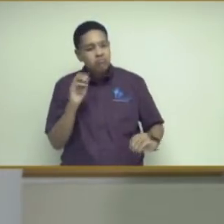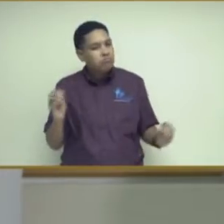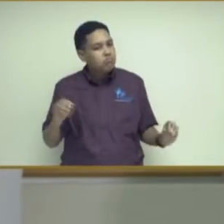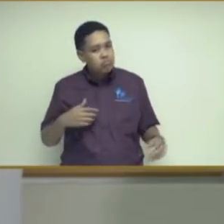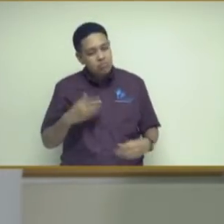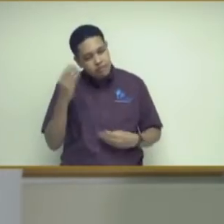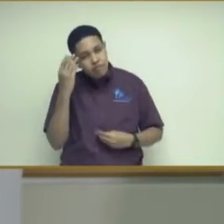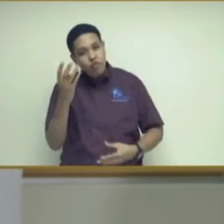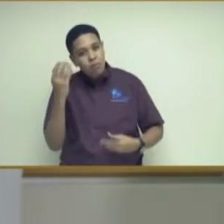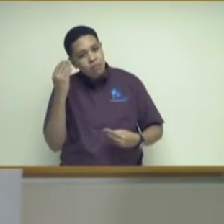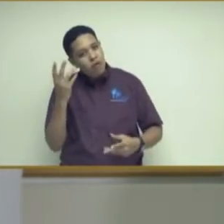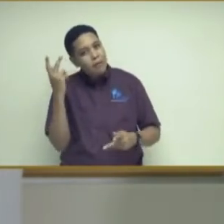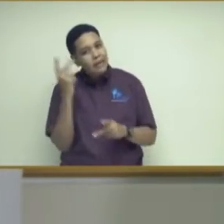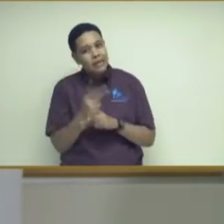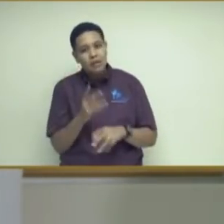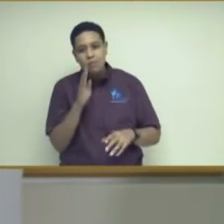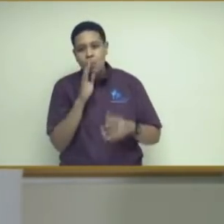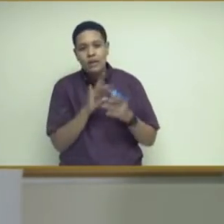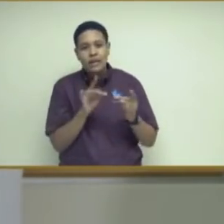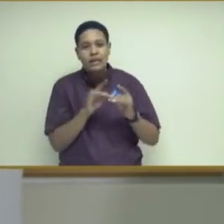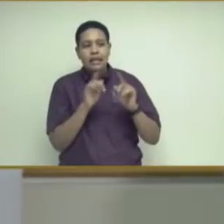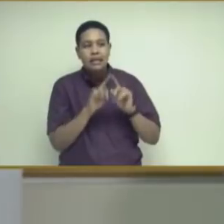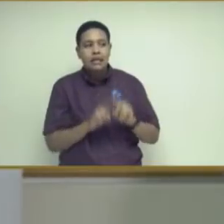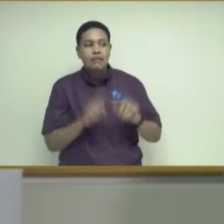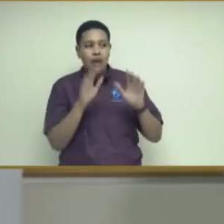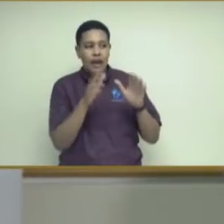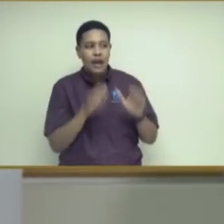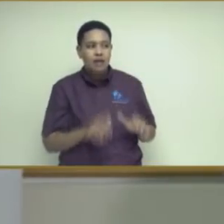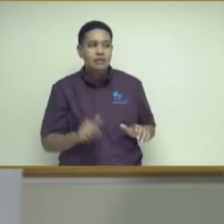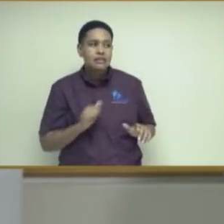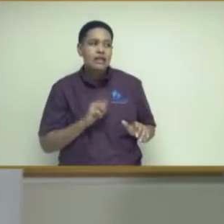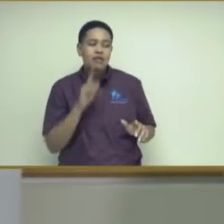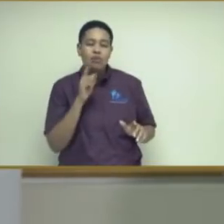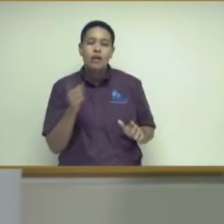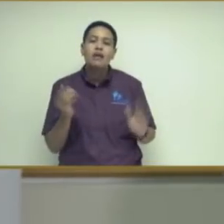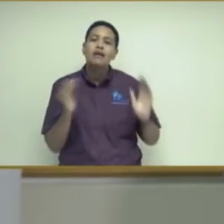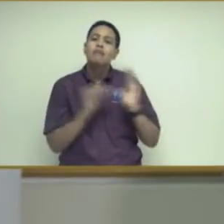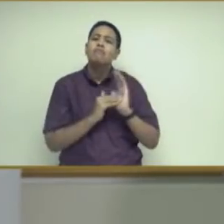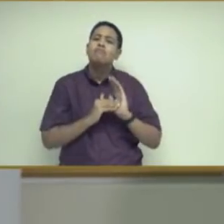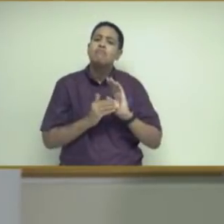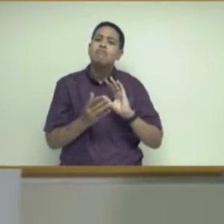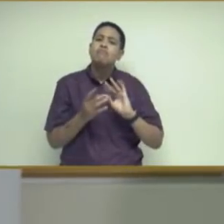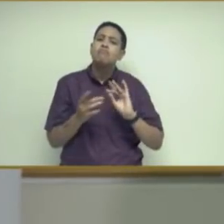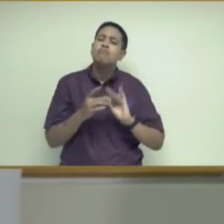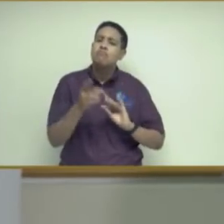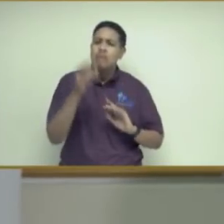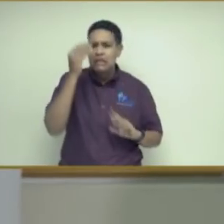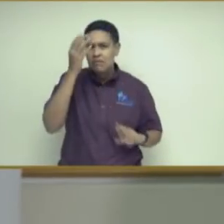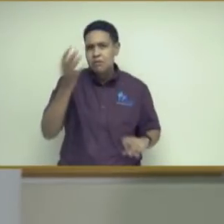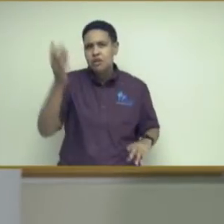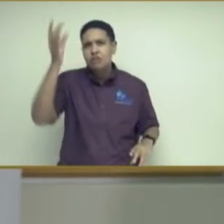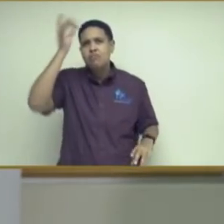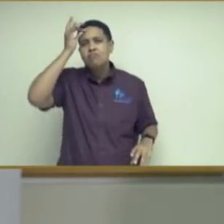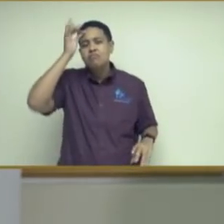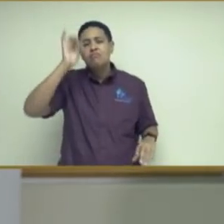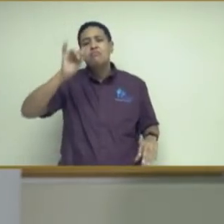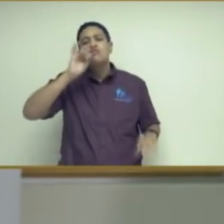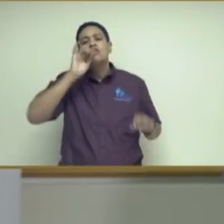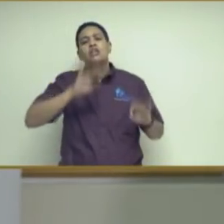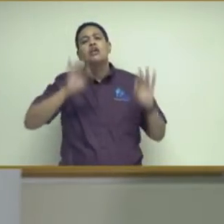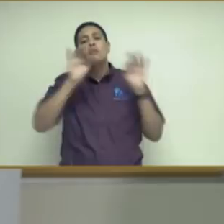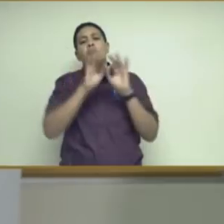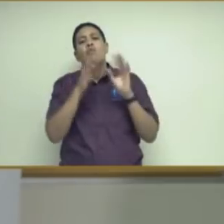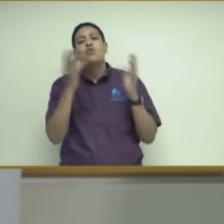spoken so many different categories. So I just want to reinforce that, because it's so important to the credibility of